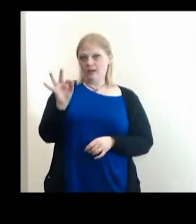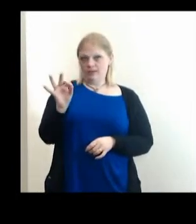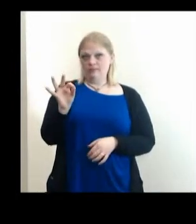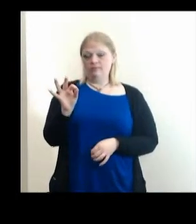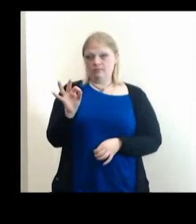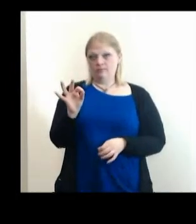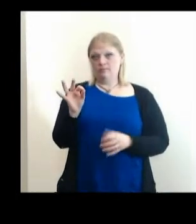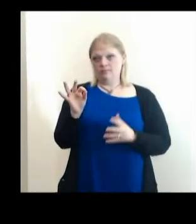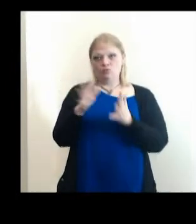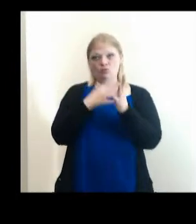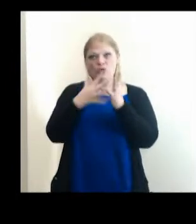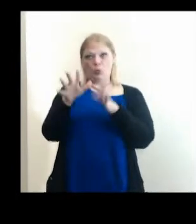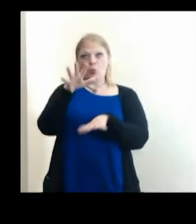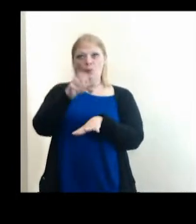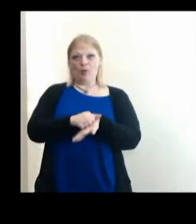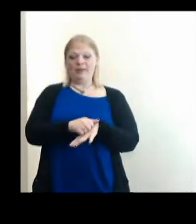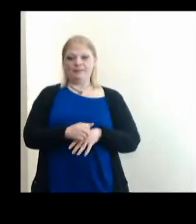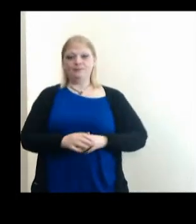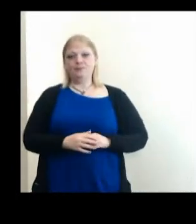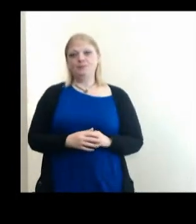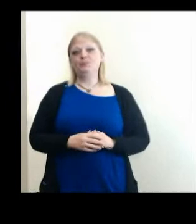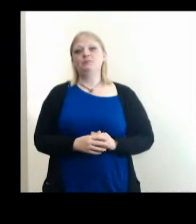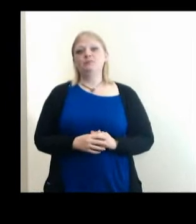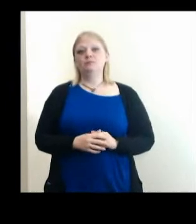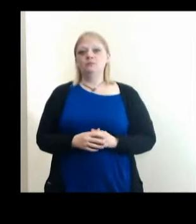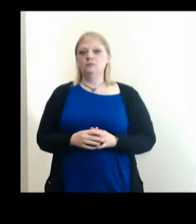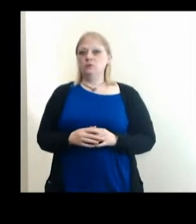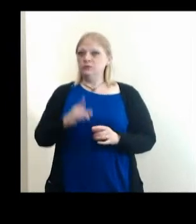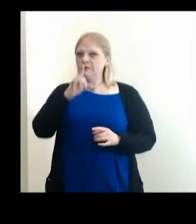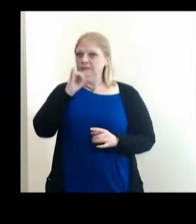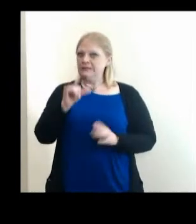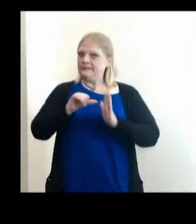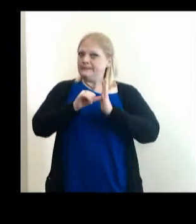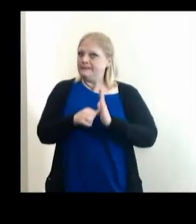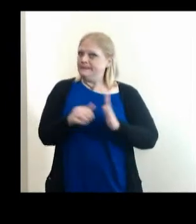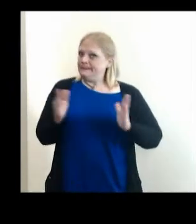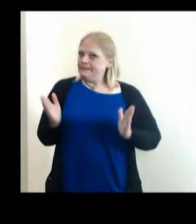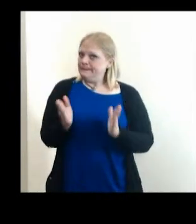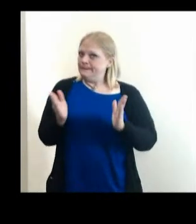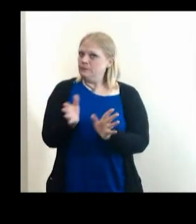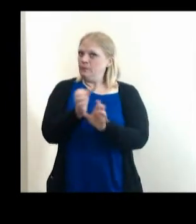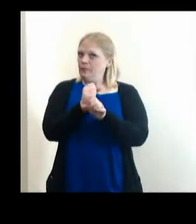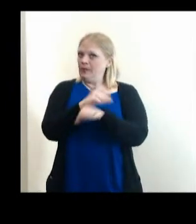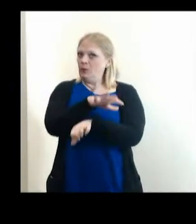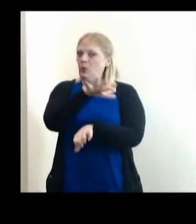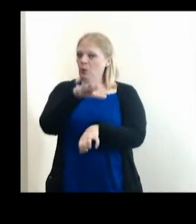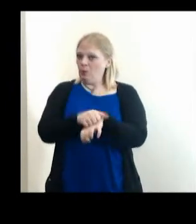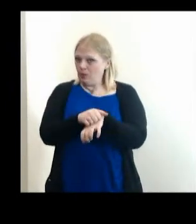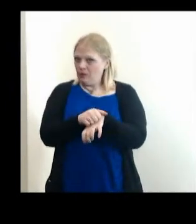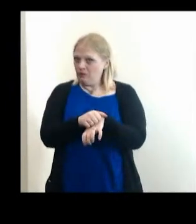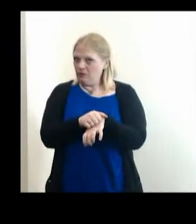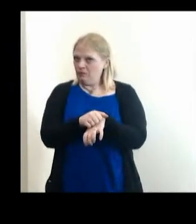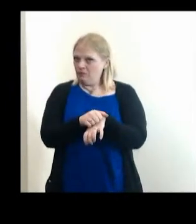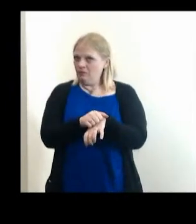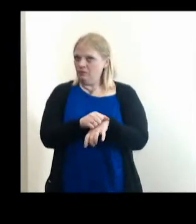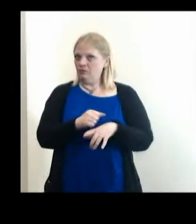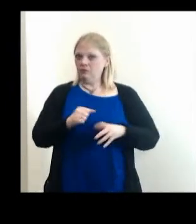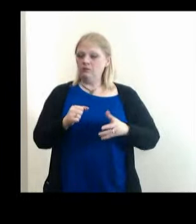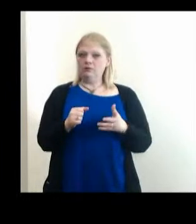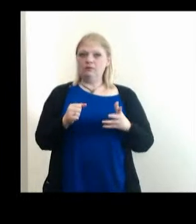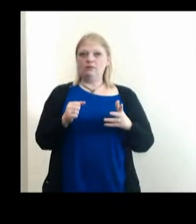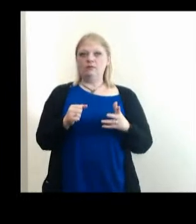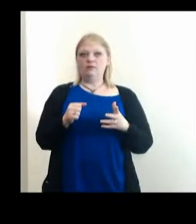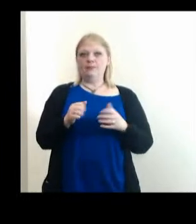858-2929 and schedule an appointment. We strongly encourage people to schedule an appointment just so you get a lot of